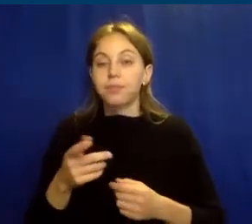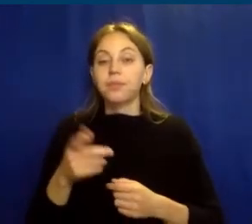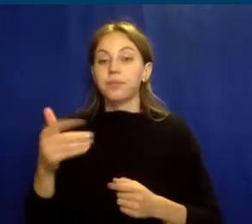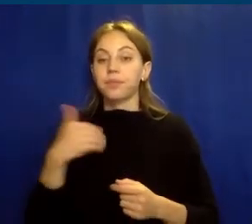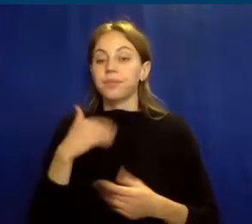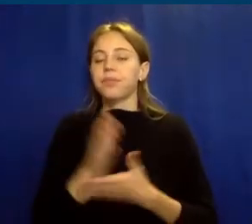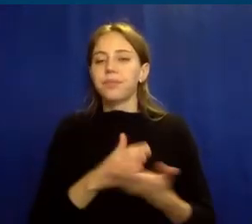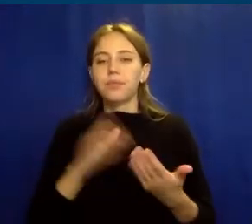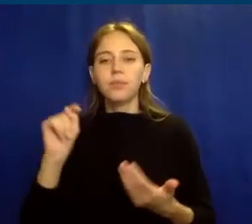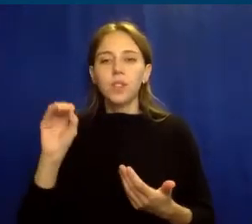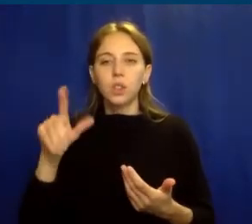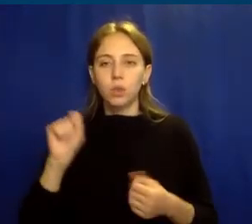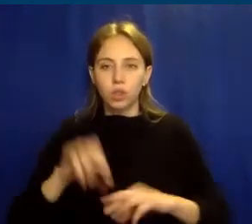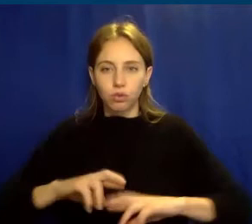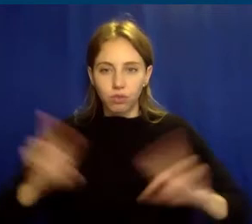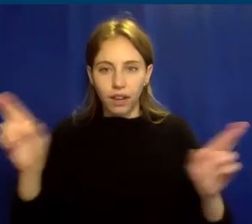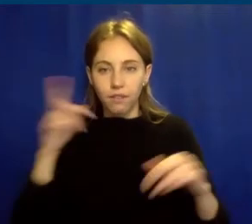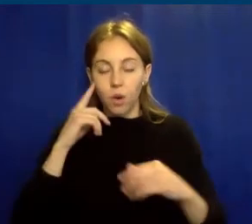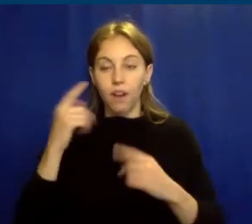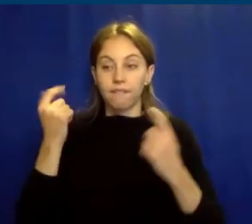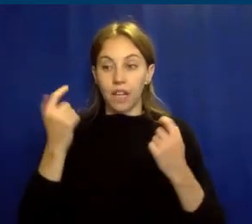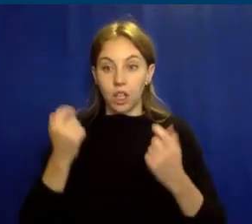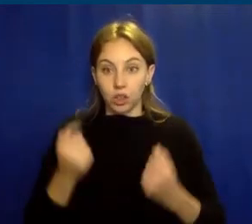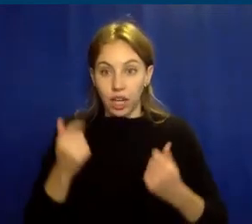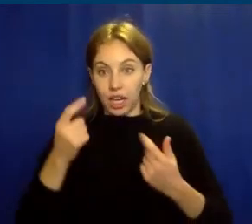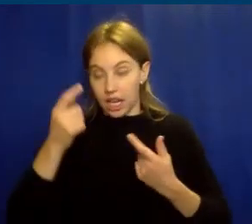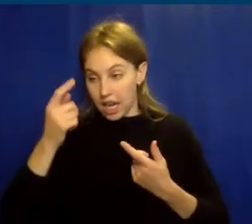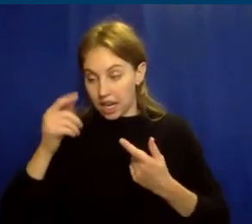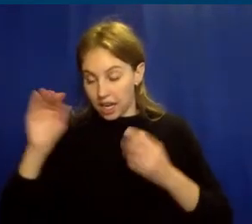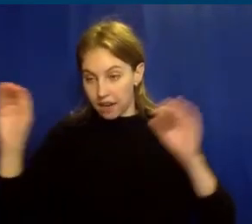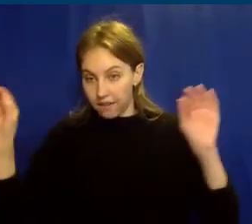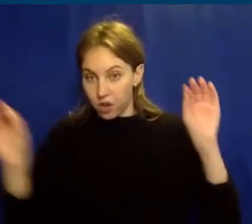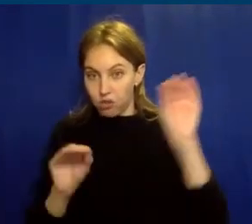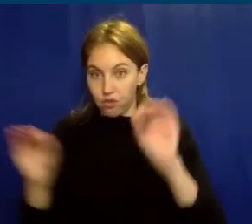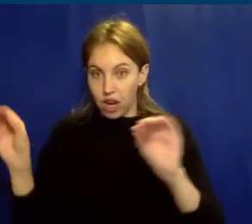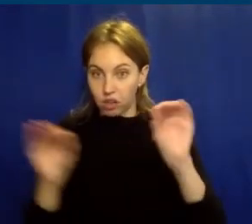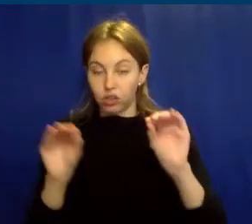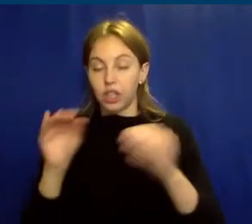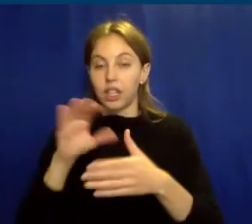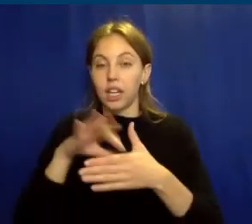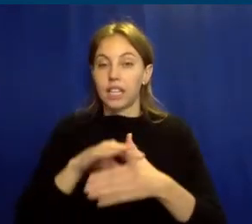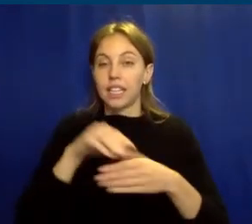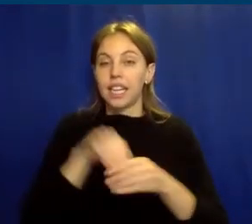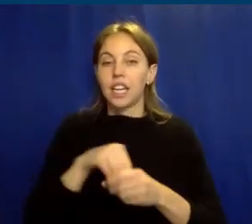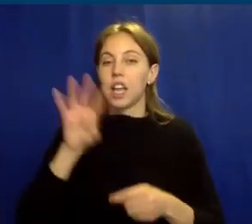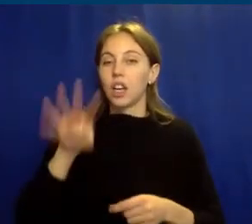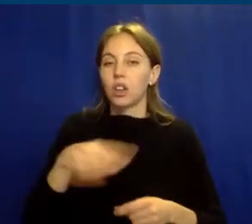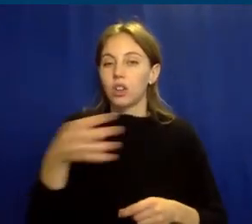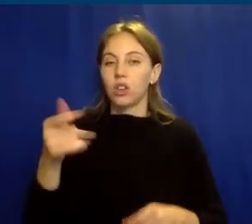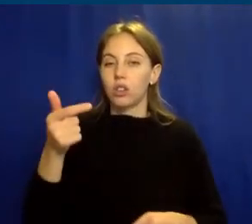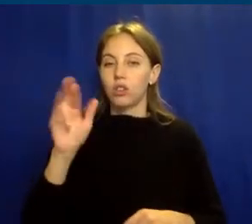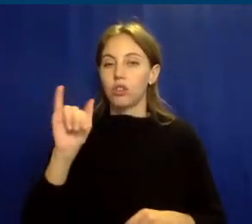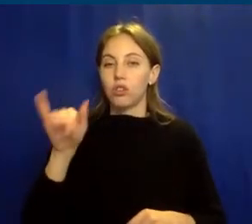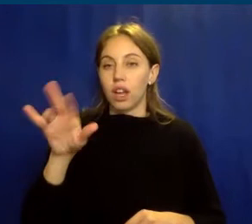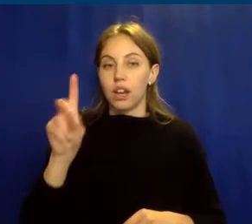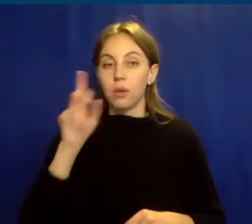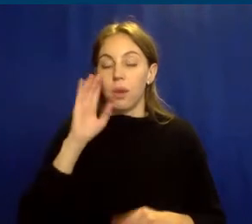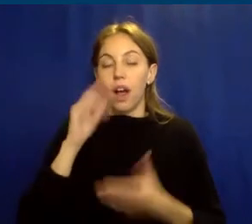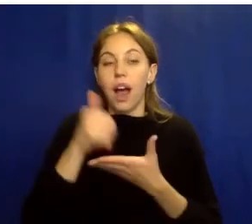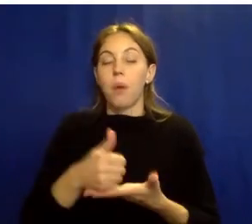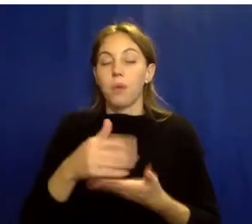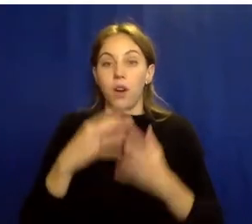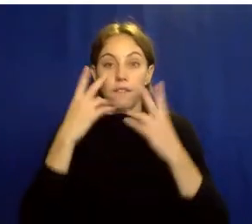some tools for filtering and arranging content in that grid that will help your viewing experience be a little bit